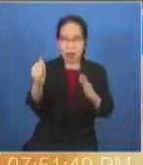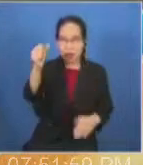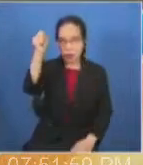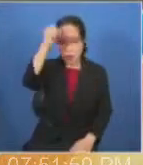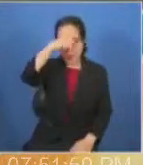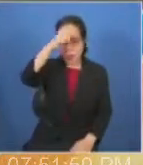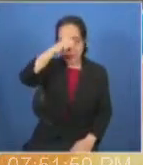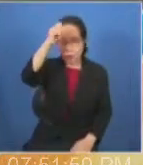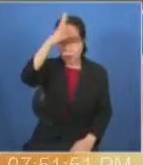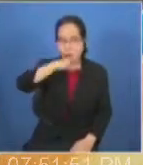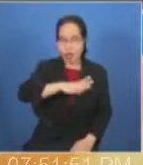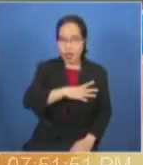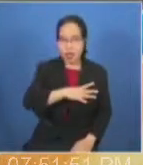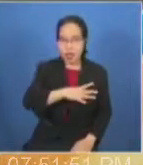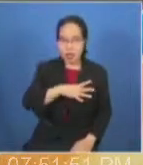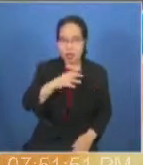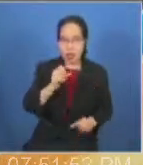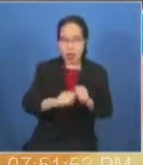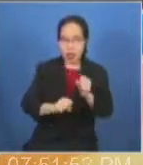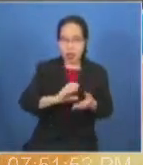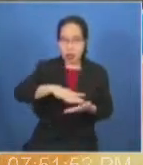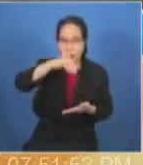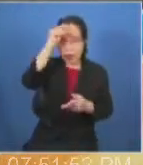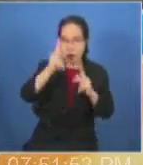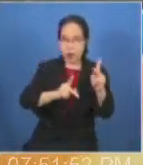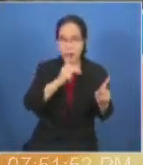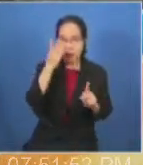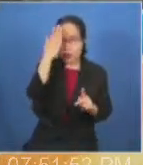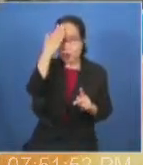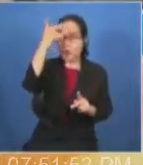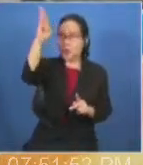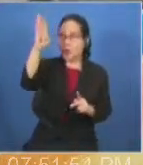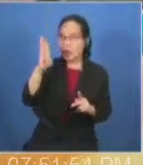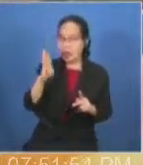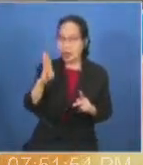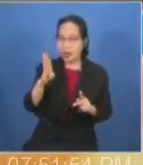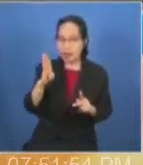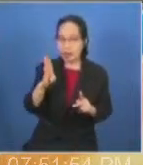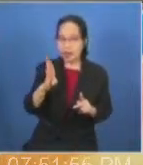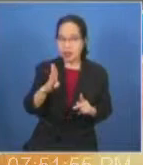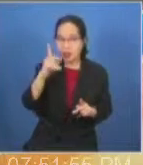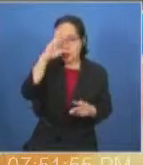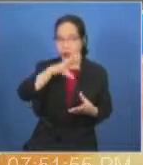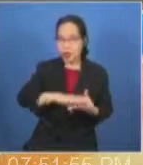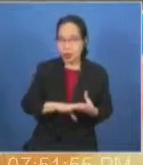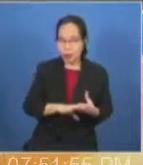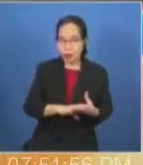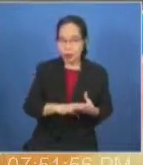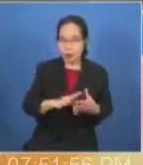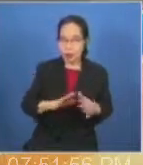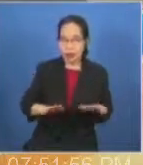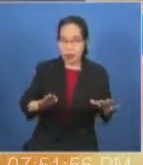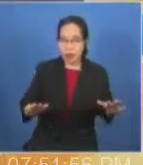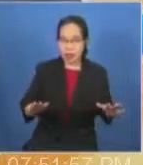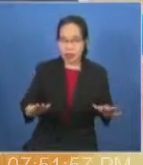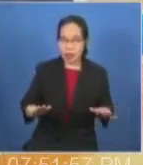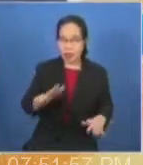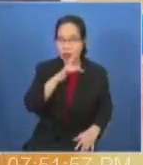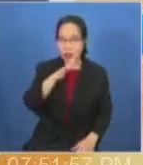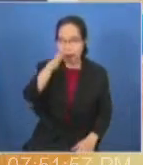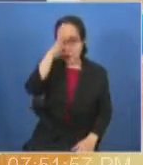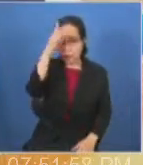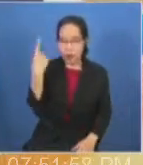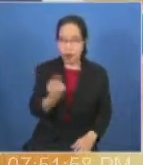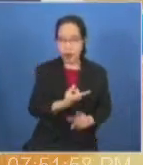Parents made their children experts in the wisdom of men. But you see, men should learn to acknowledge God. Now, his child